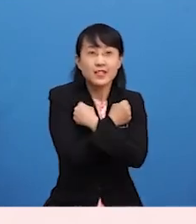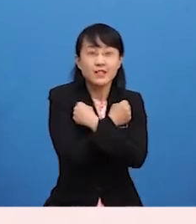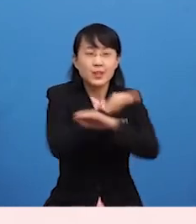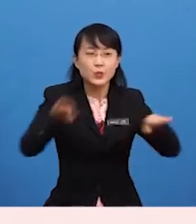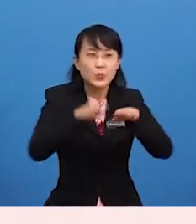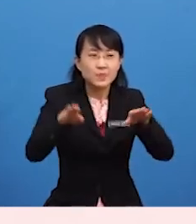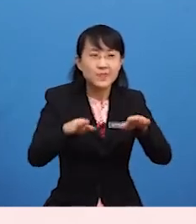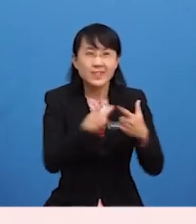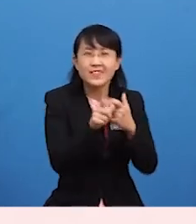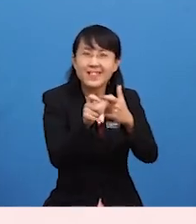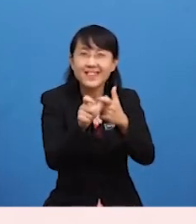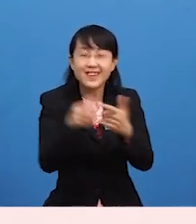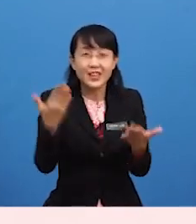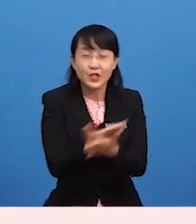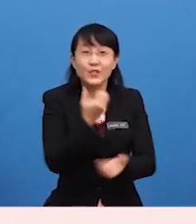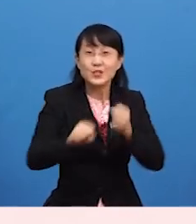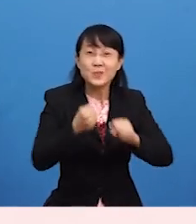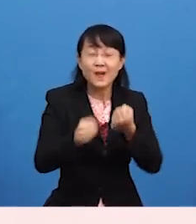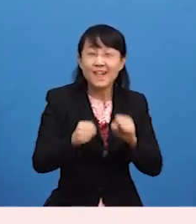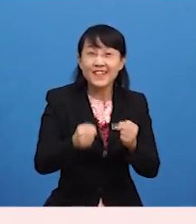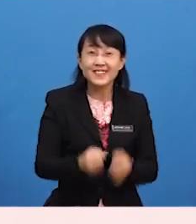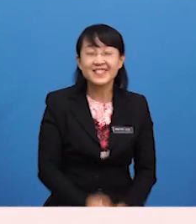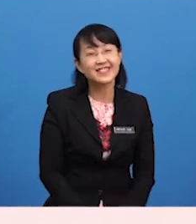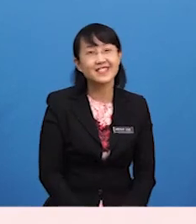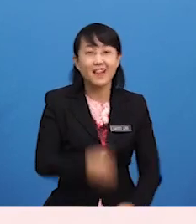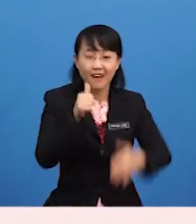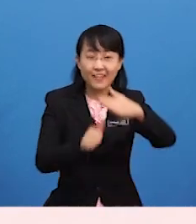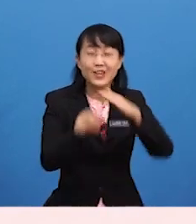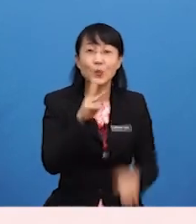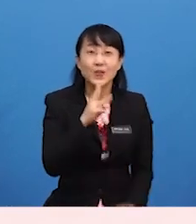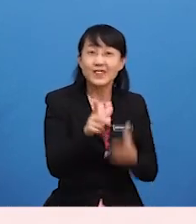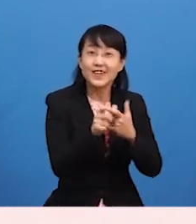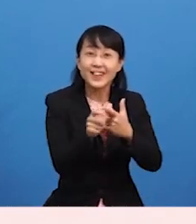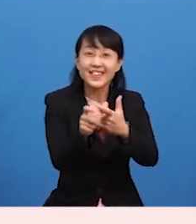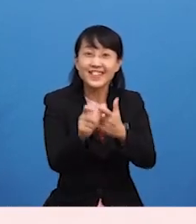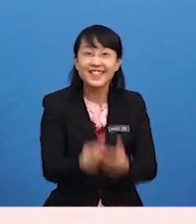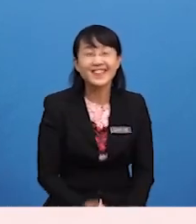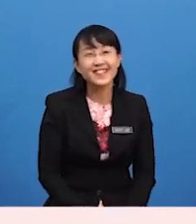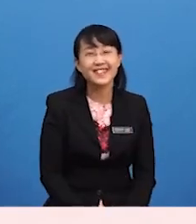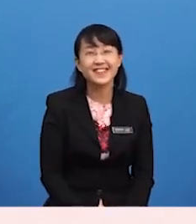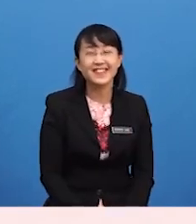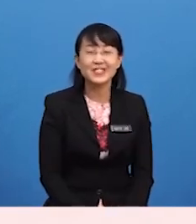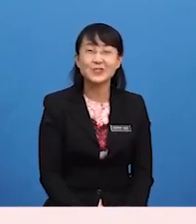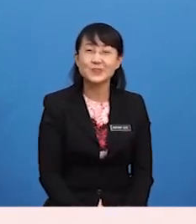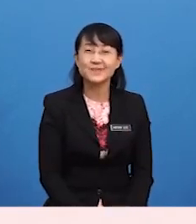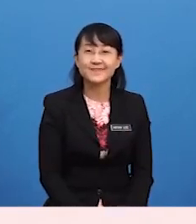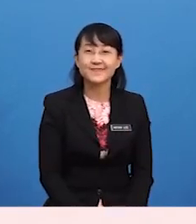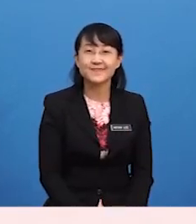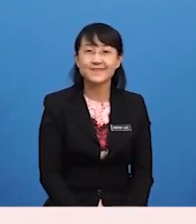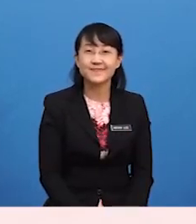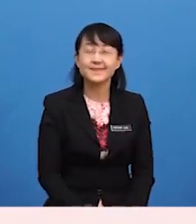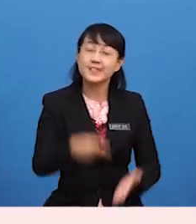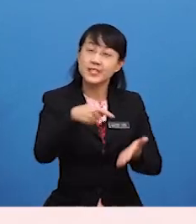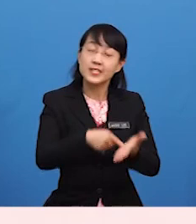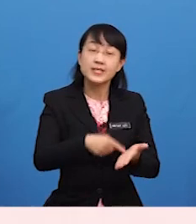Is this a new sport? Come on, underwater running? This is such a joke. This